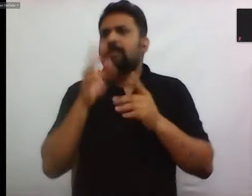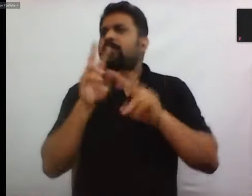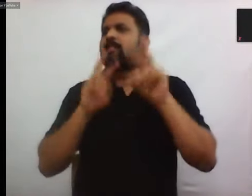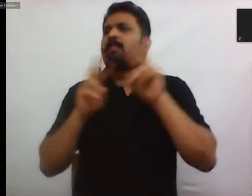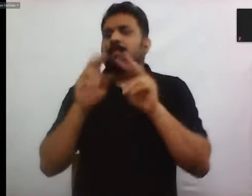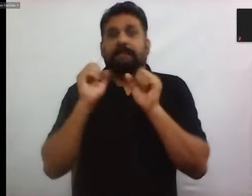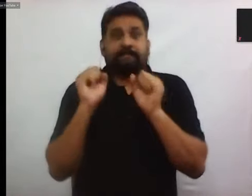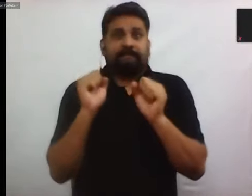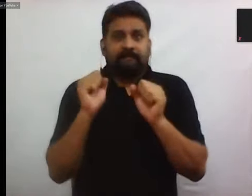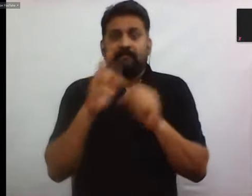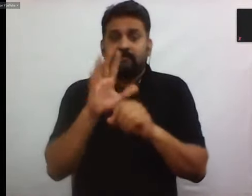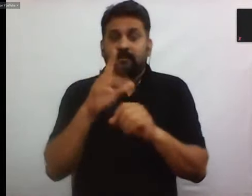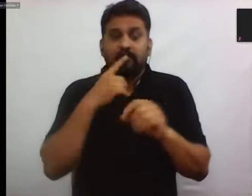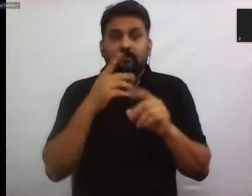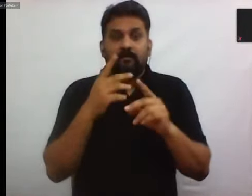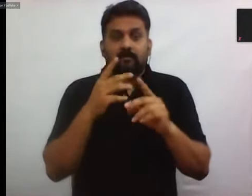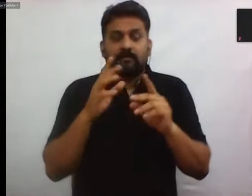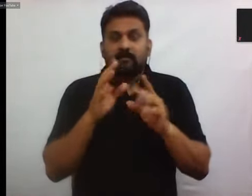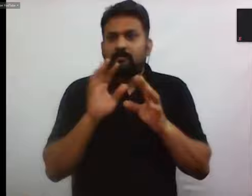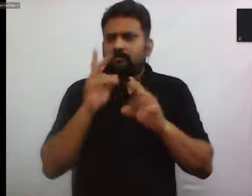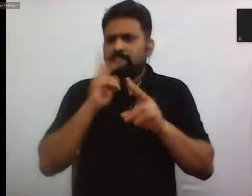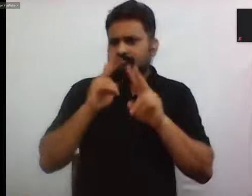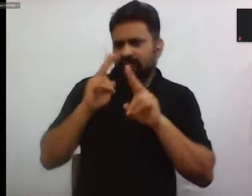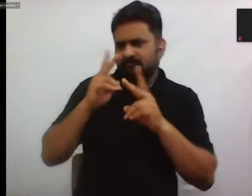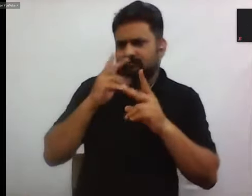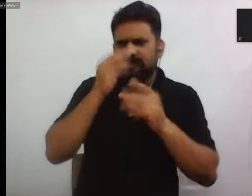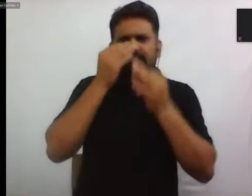but through informal assessments, we can do